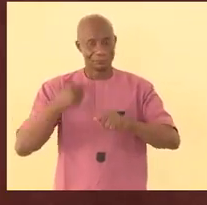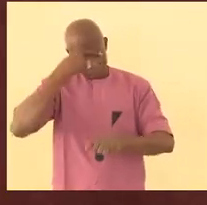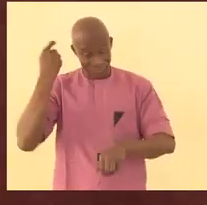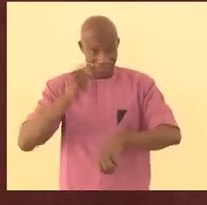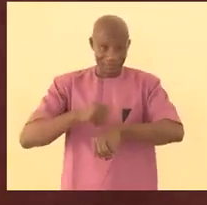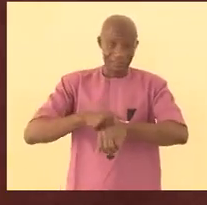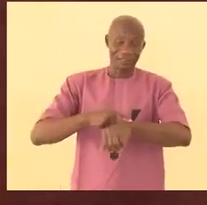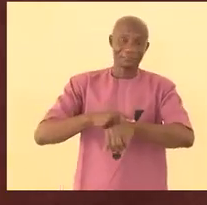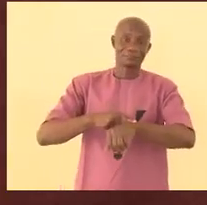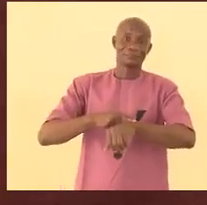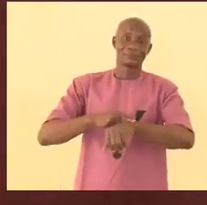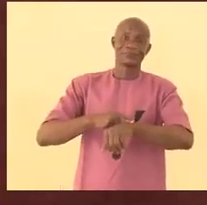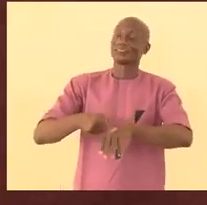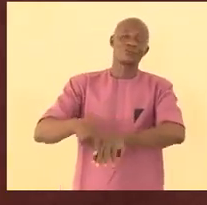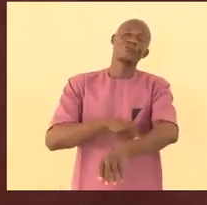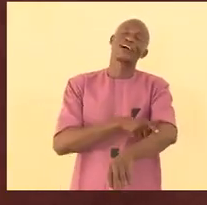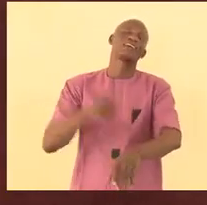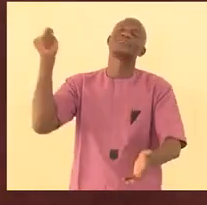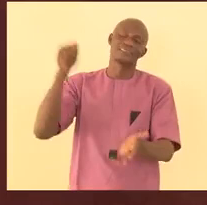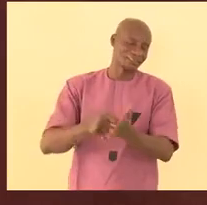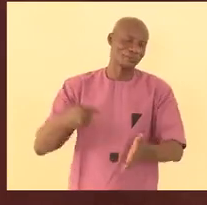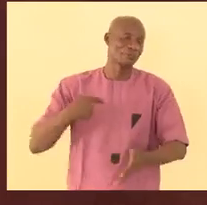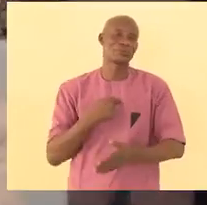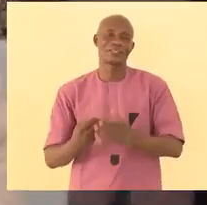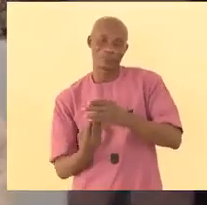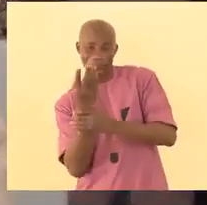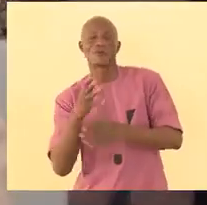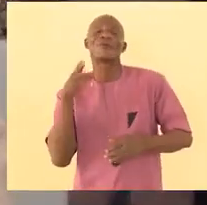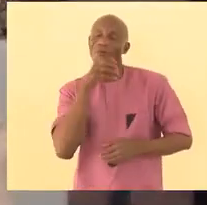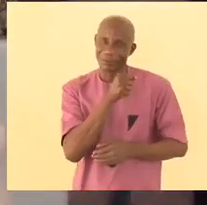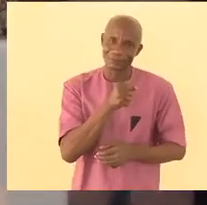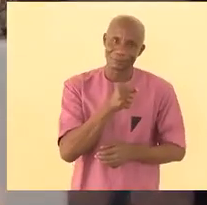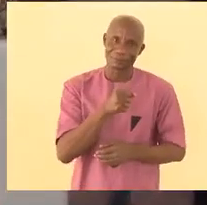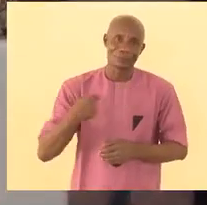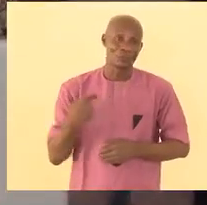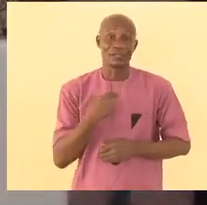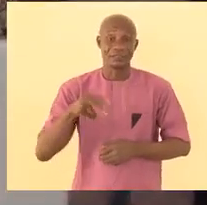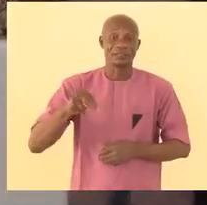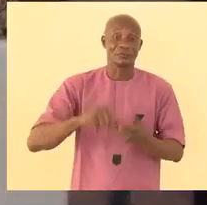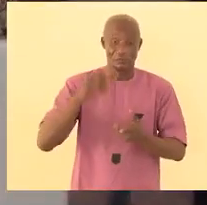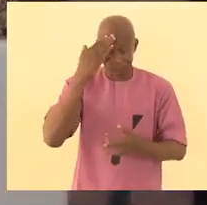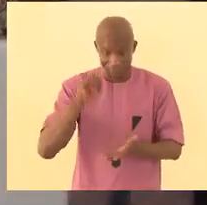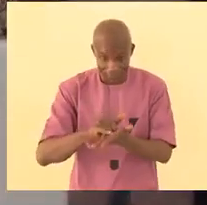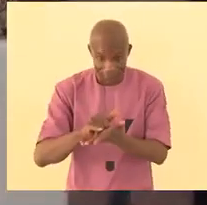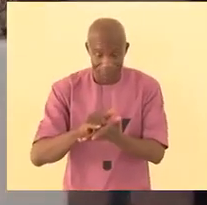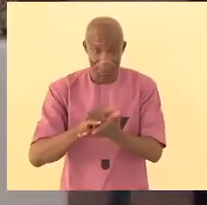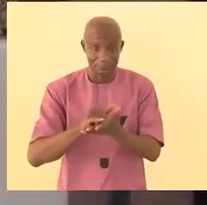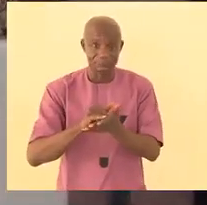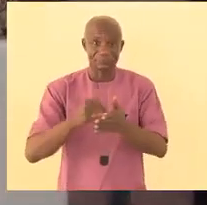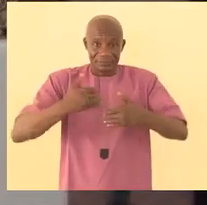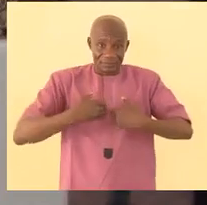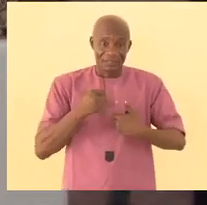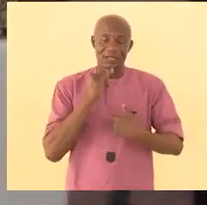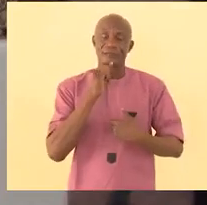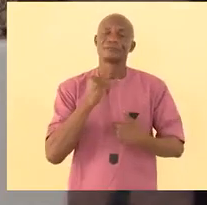lapsed over the years, over the century. So we can grow cold. Yes. Because of time. So we need to realize that. That